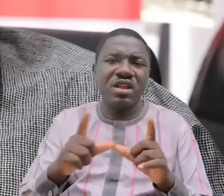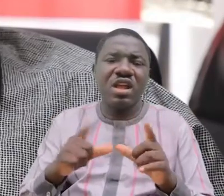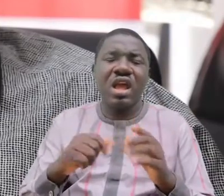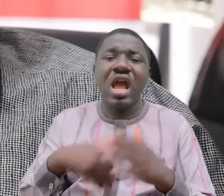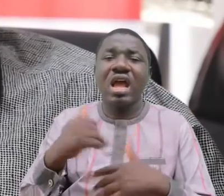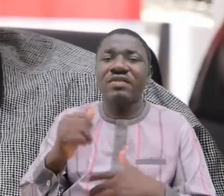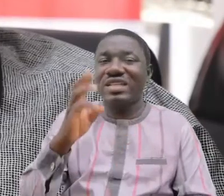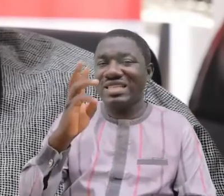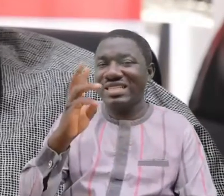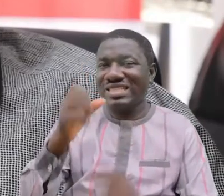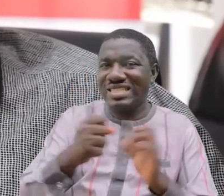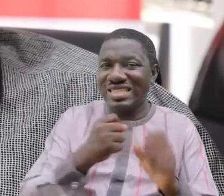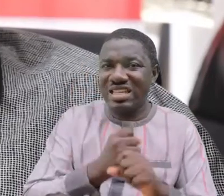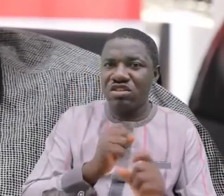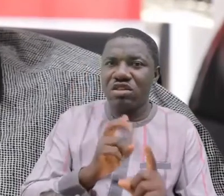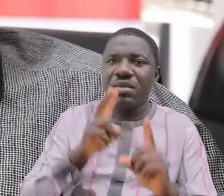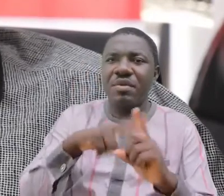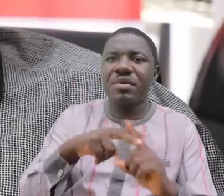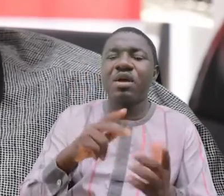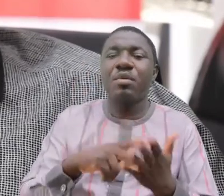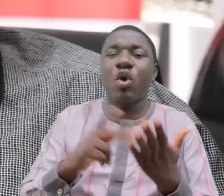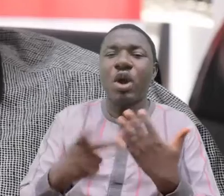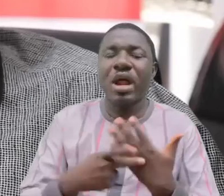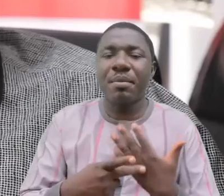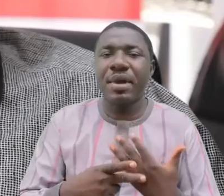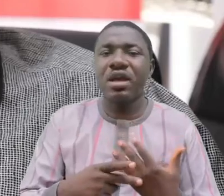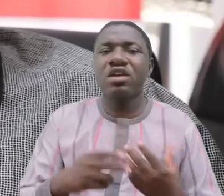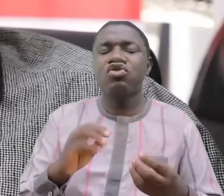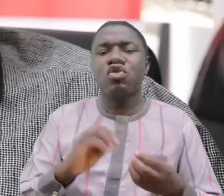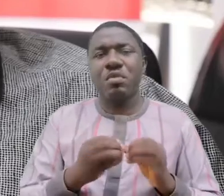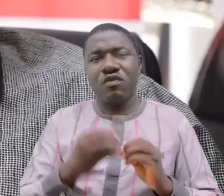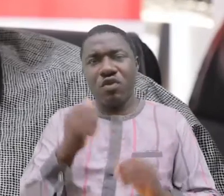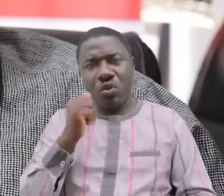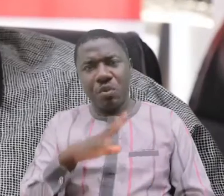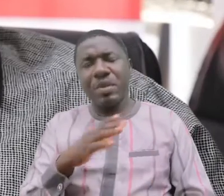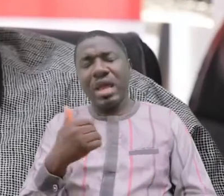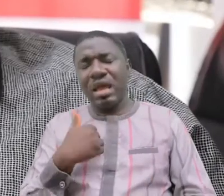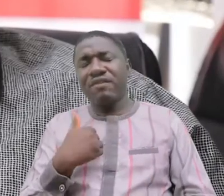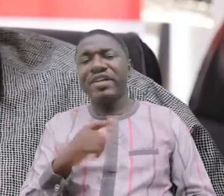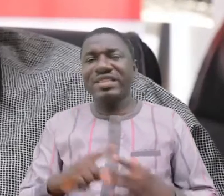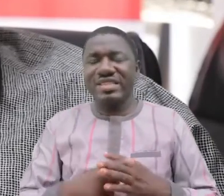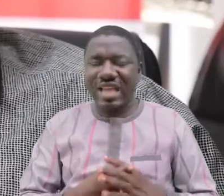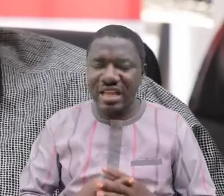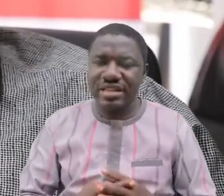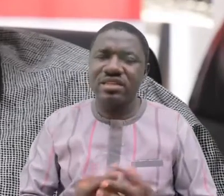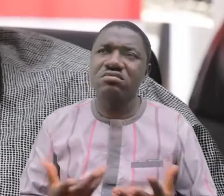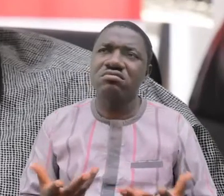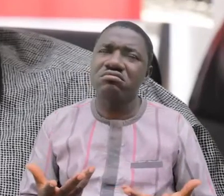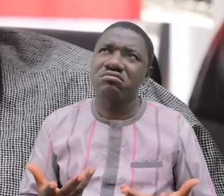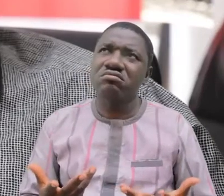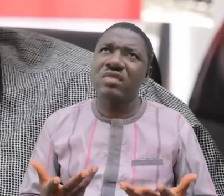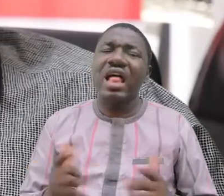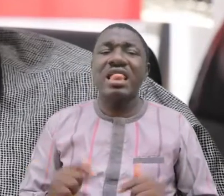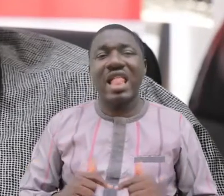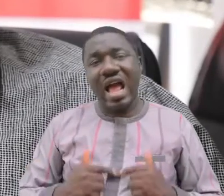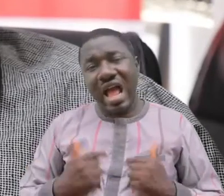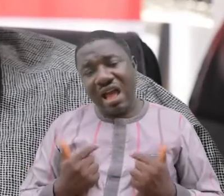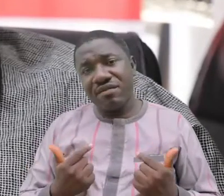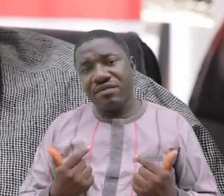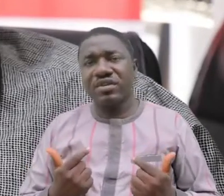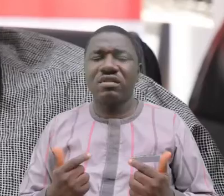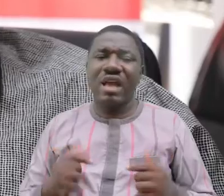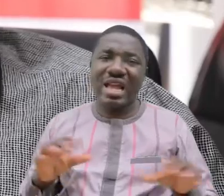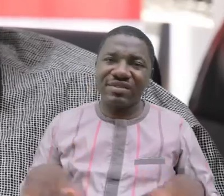6 years of implementing that program, a number of women had started